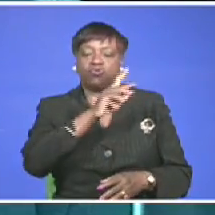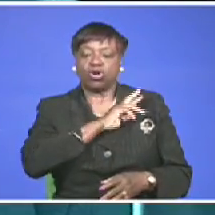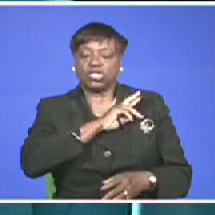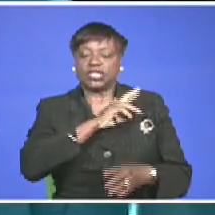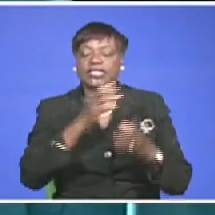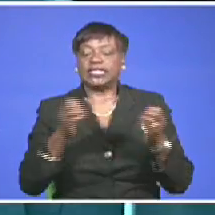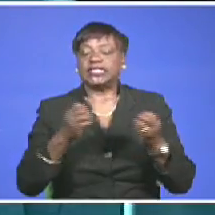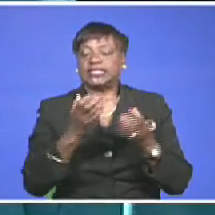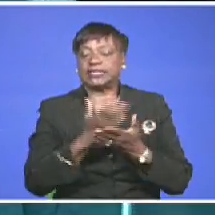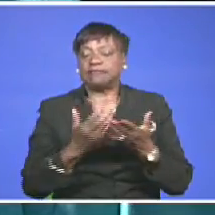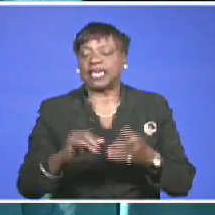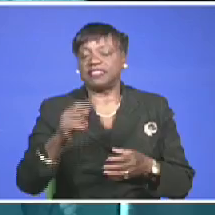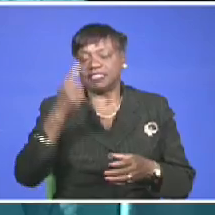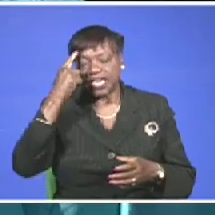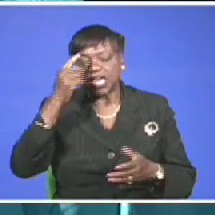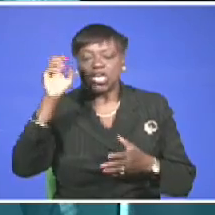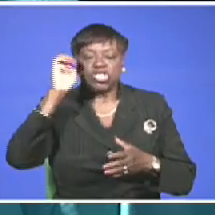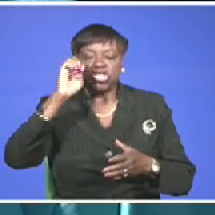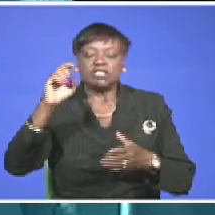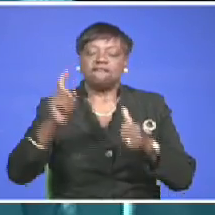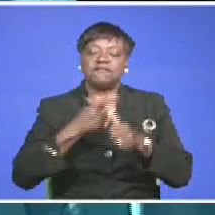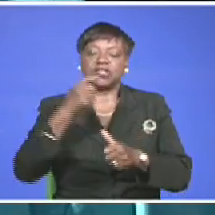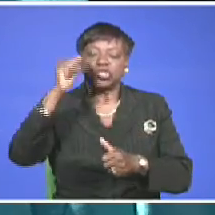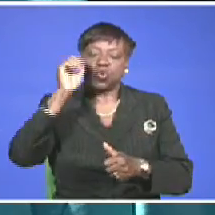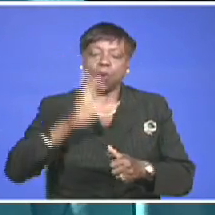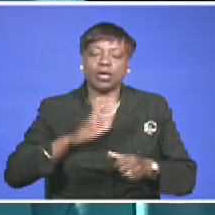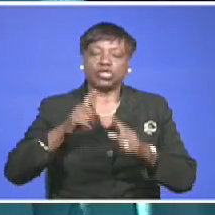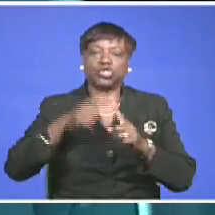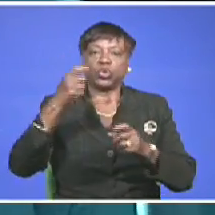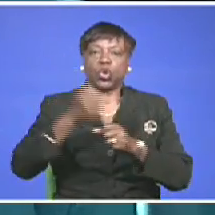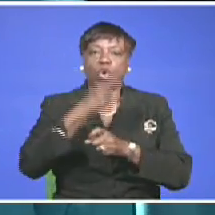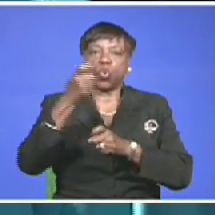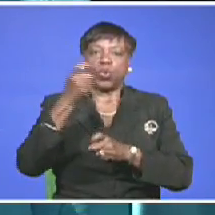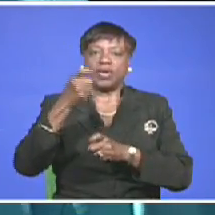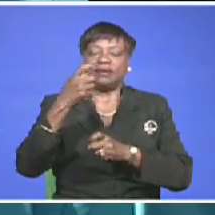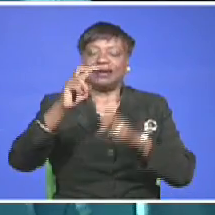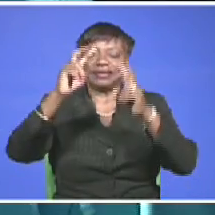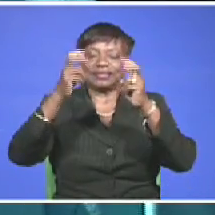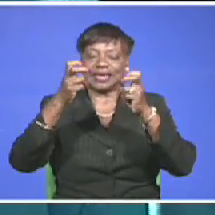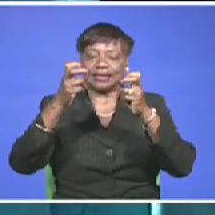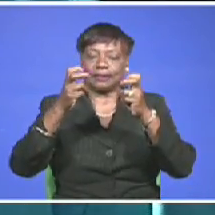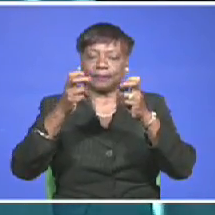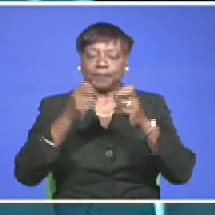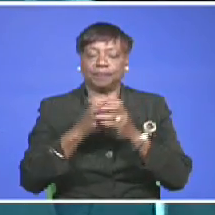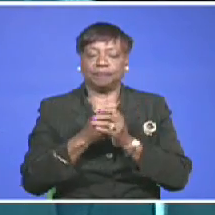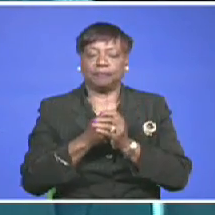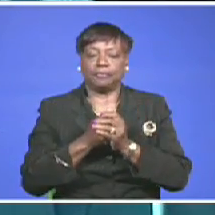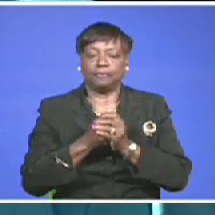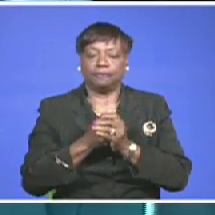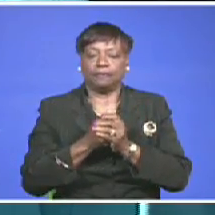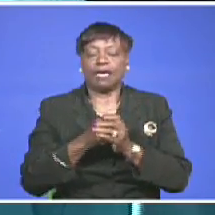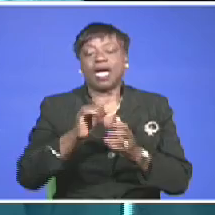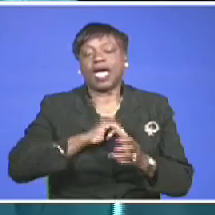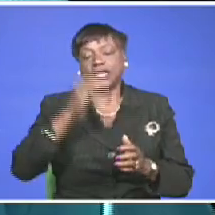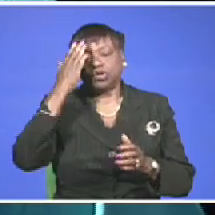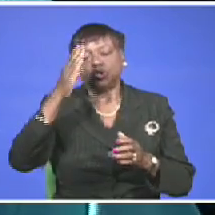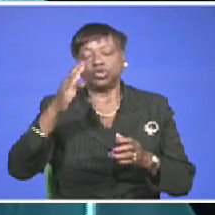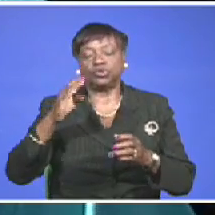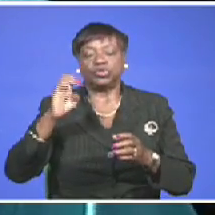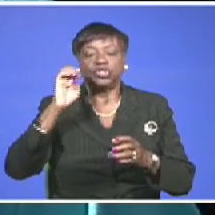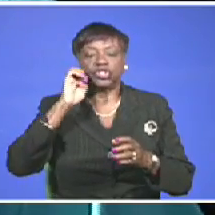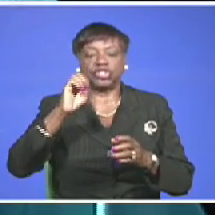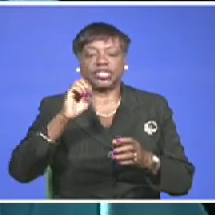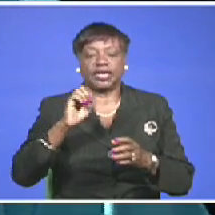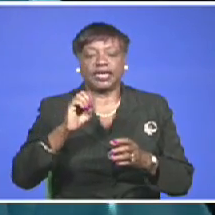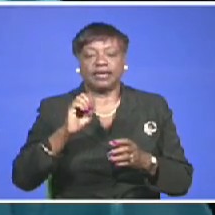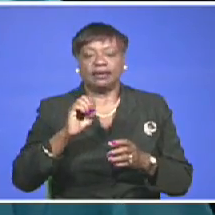first female to ever win a title on the pro circuit. And in that tournament, in the doubles, I know she upset